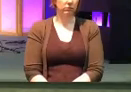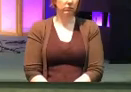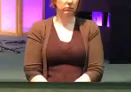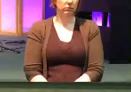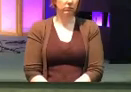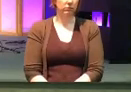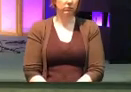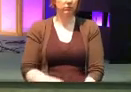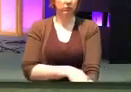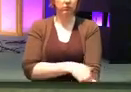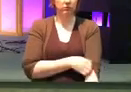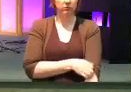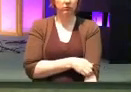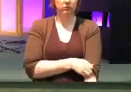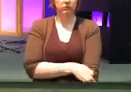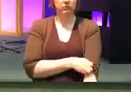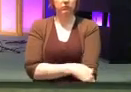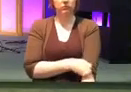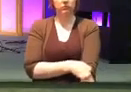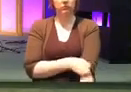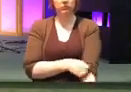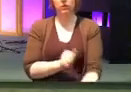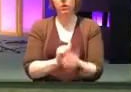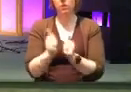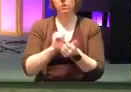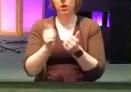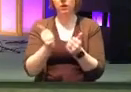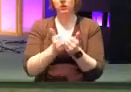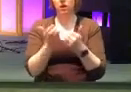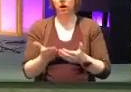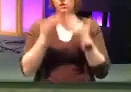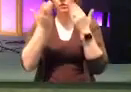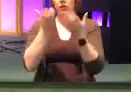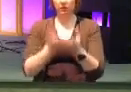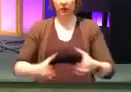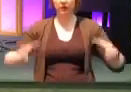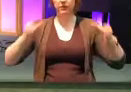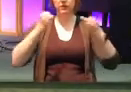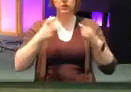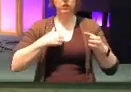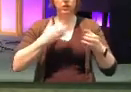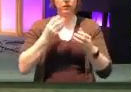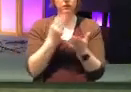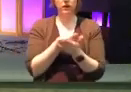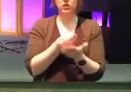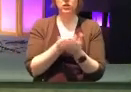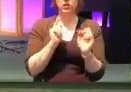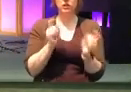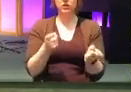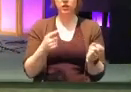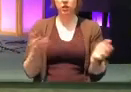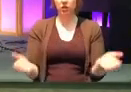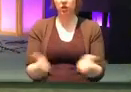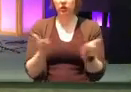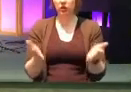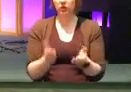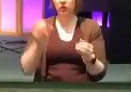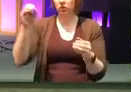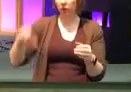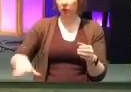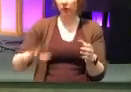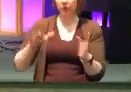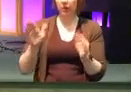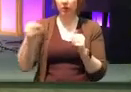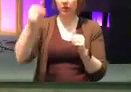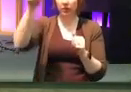pass the offering basket today. So if you've got your tithe offering, your financial gift, I just encourage you to drop that in the